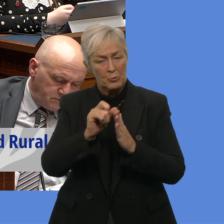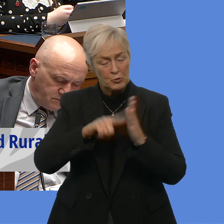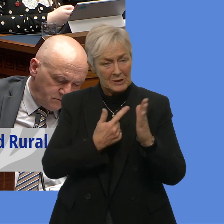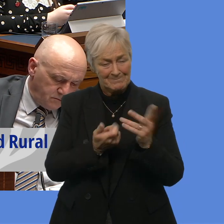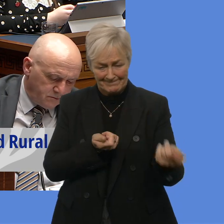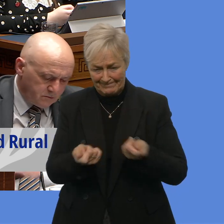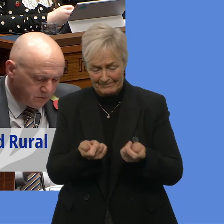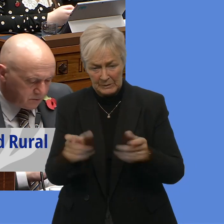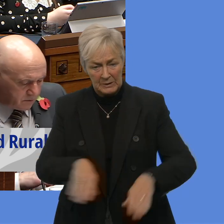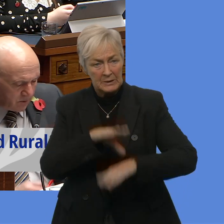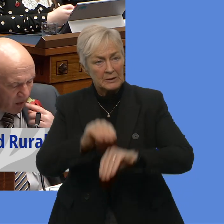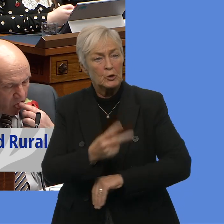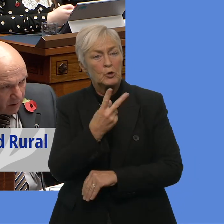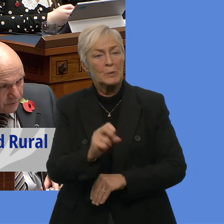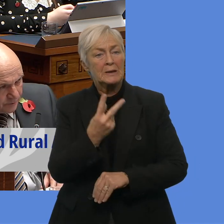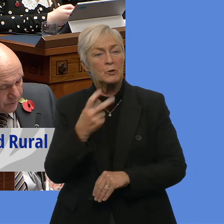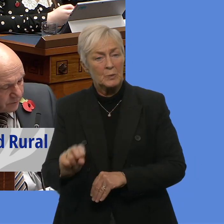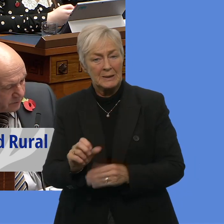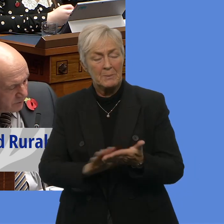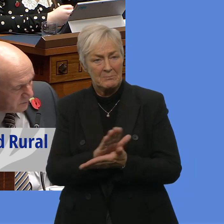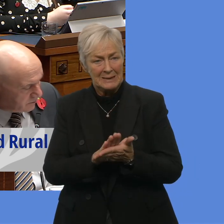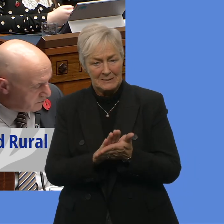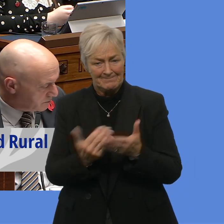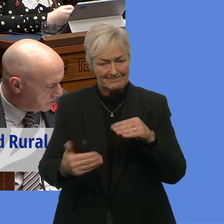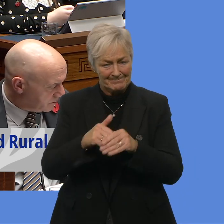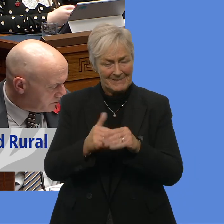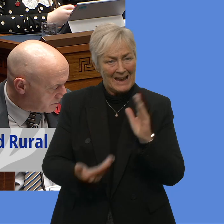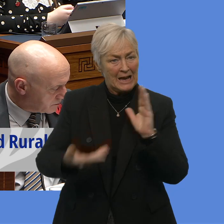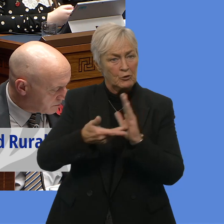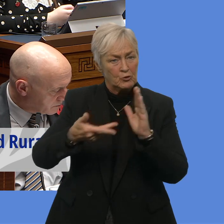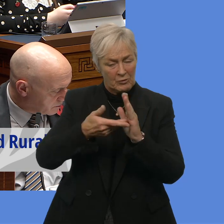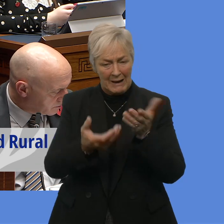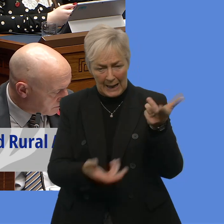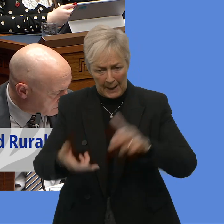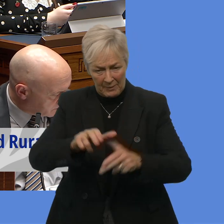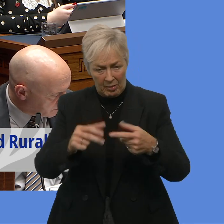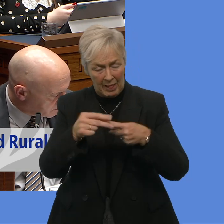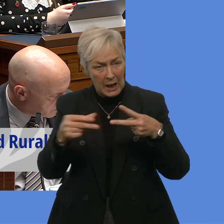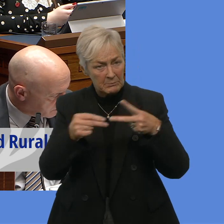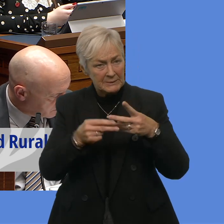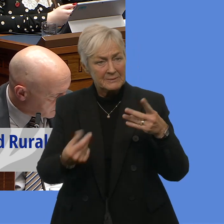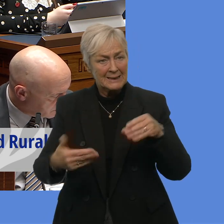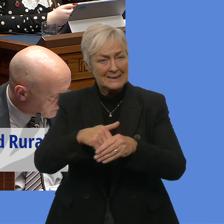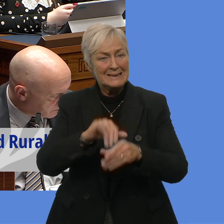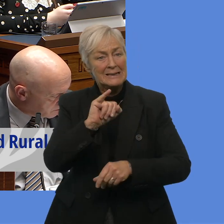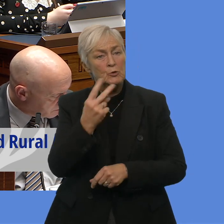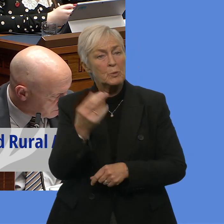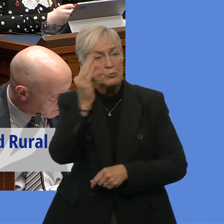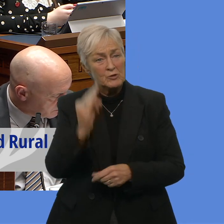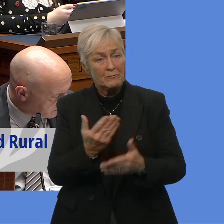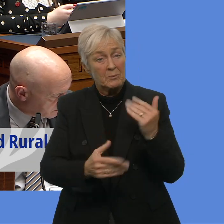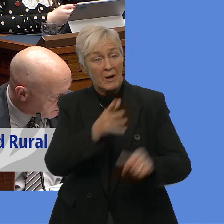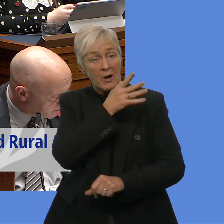was completed in 2020 and attributed to sources of excess phosphorus entering the water environment in Northern Ireland as 62% from